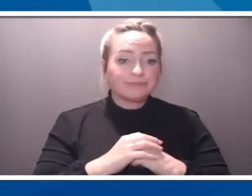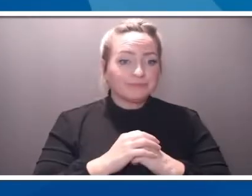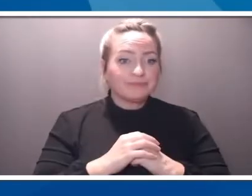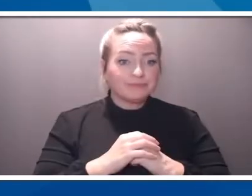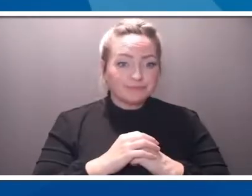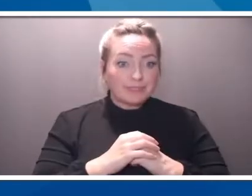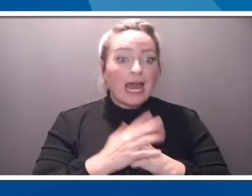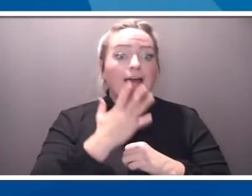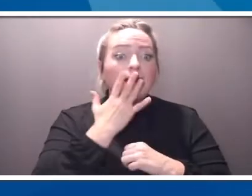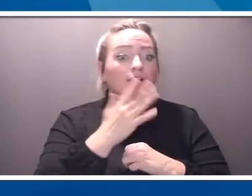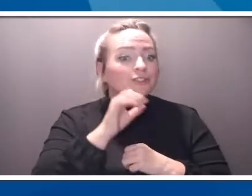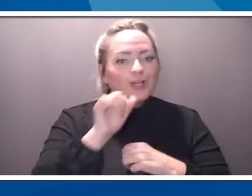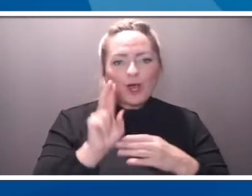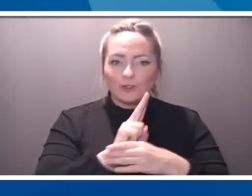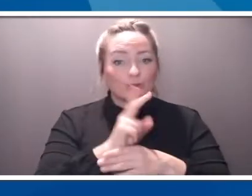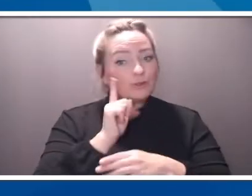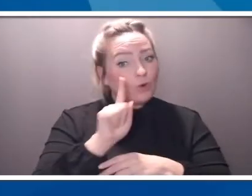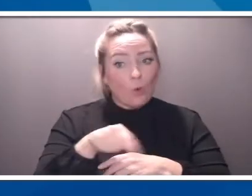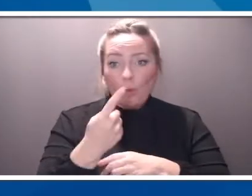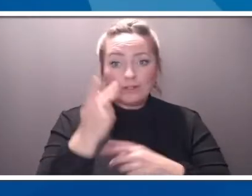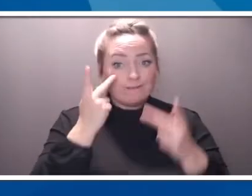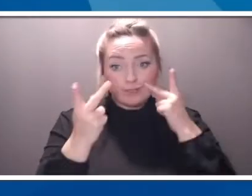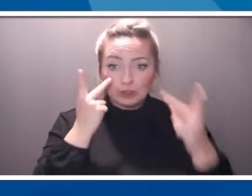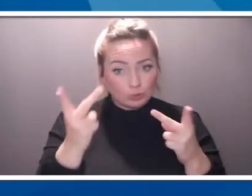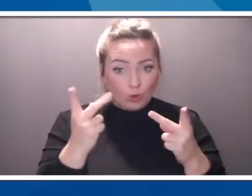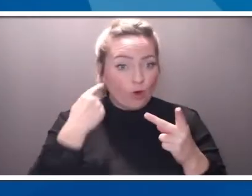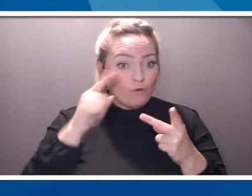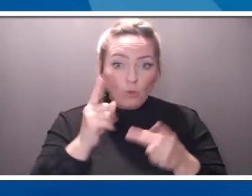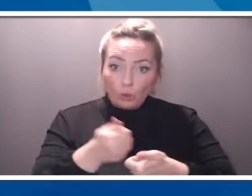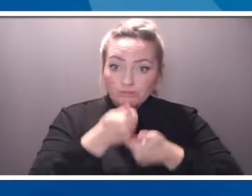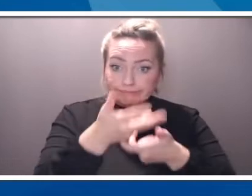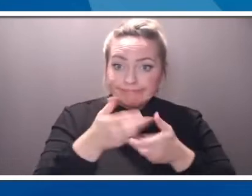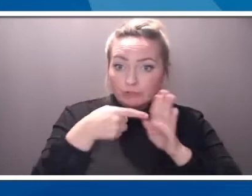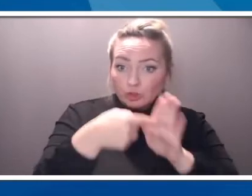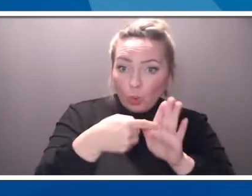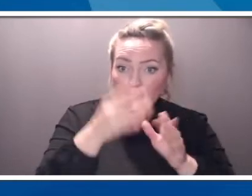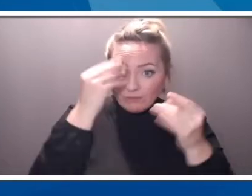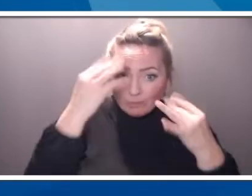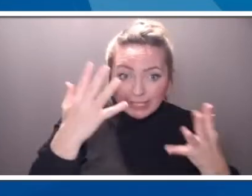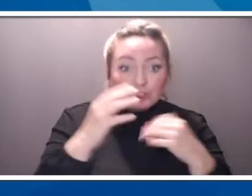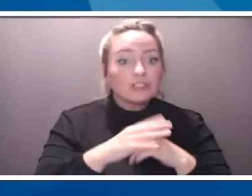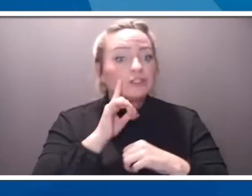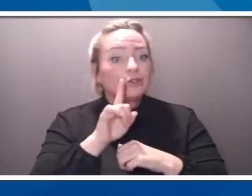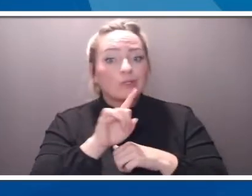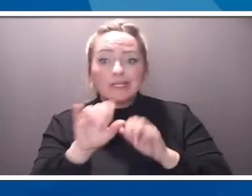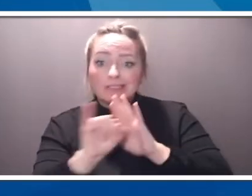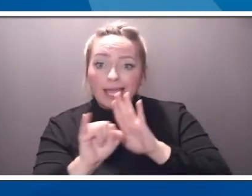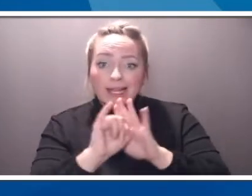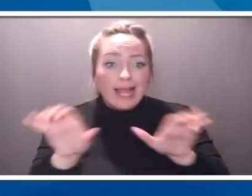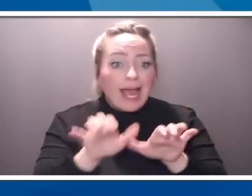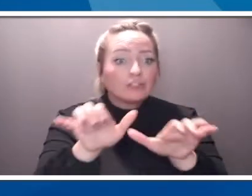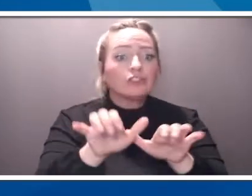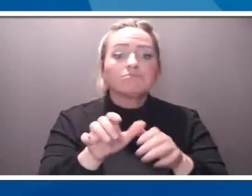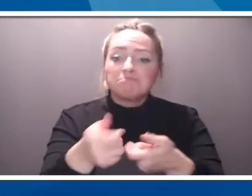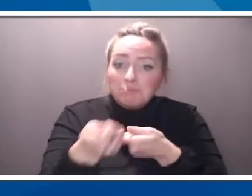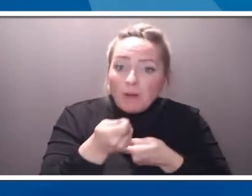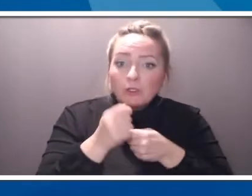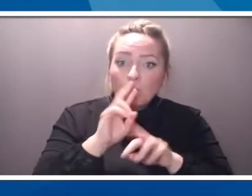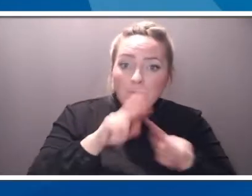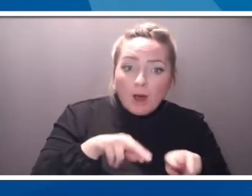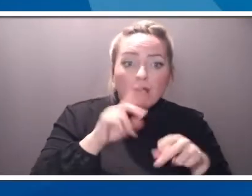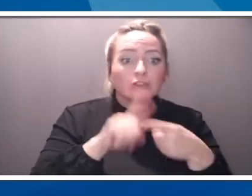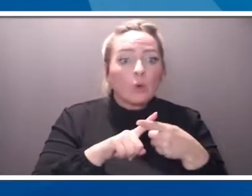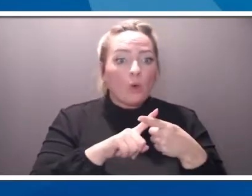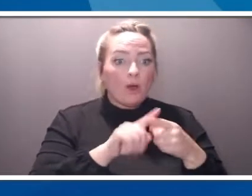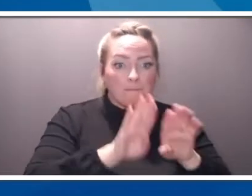141, use of color. Color is not used as the only visual means of conveying information, indicating an action, prompting